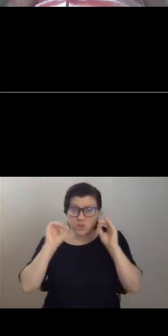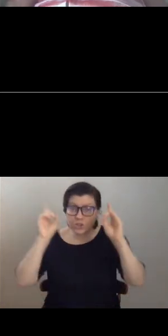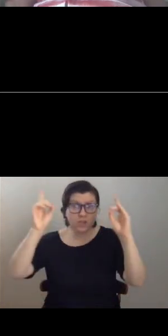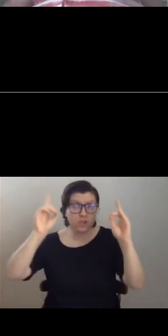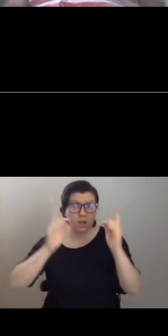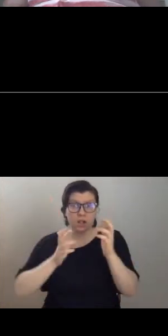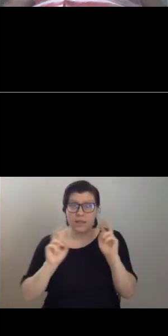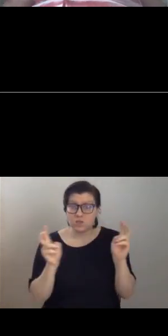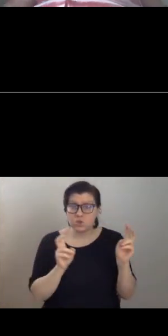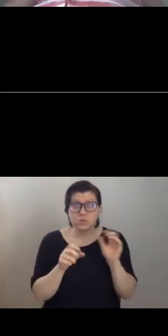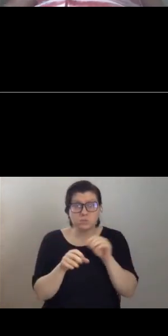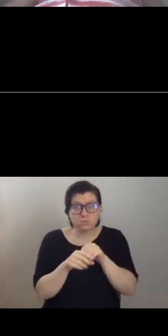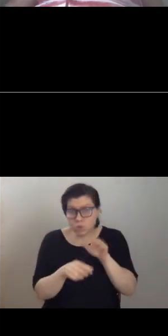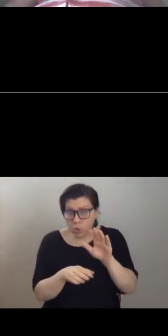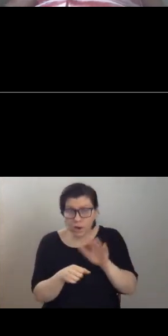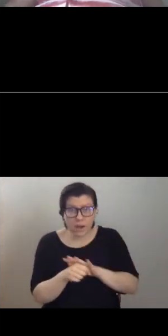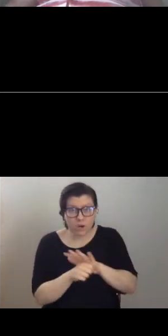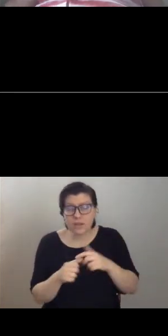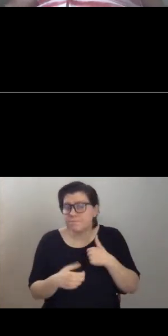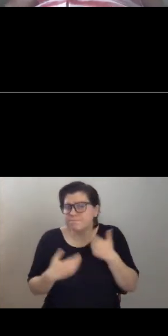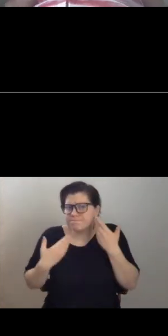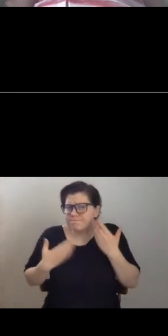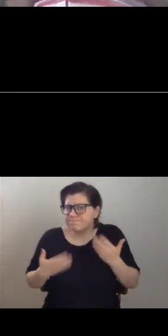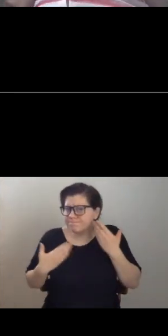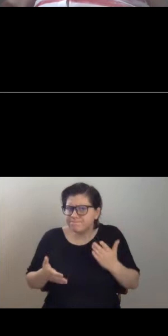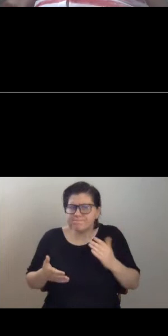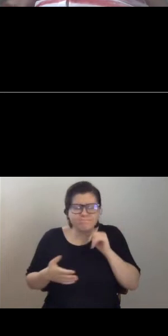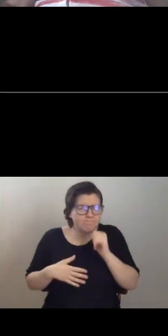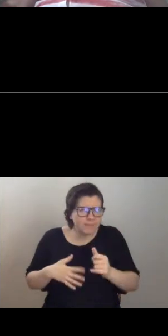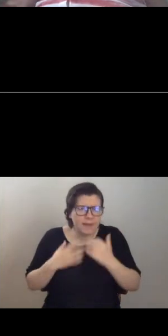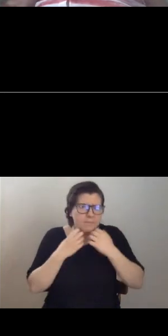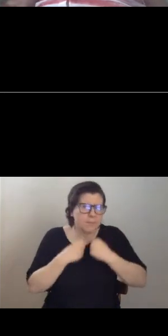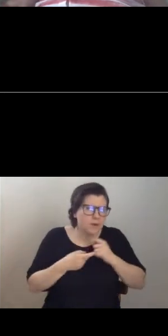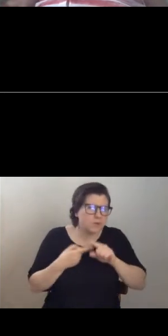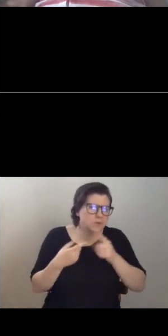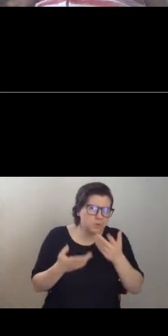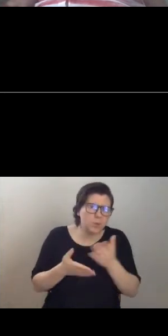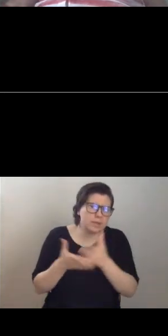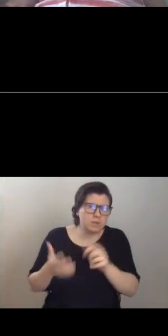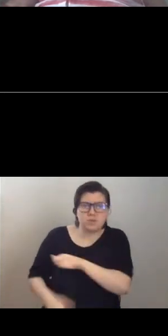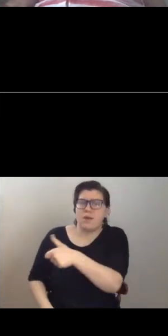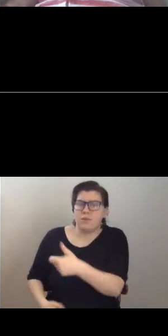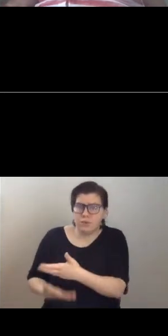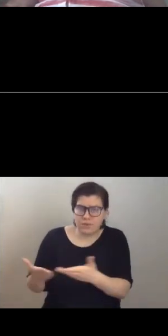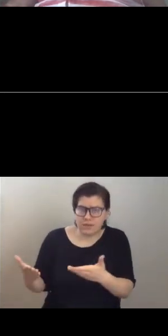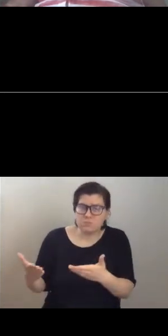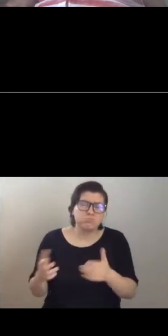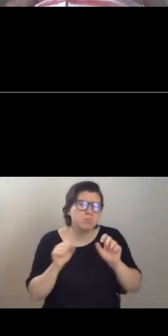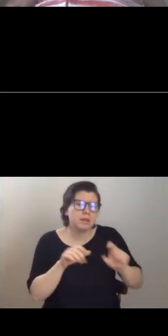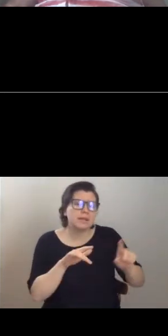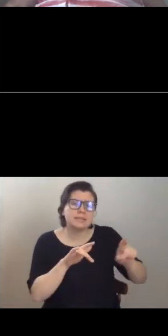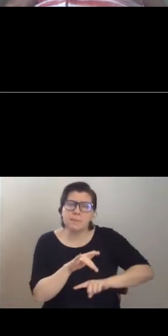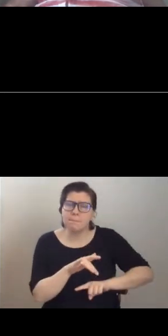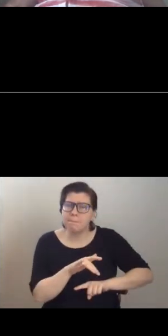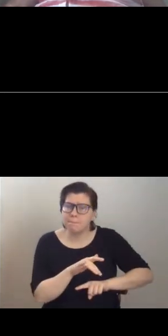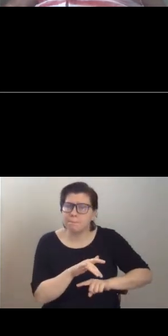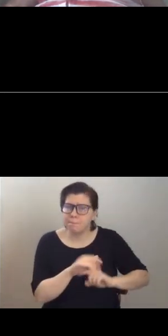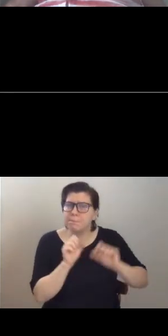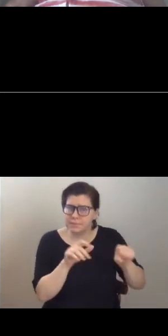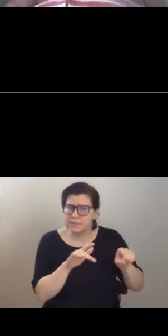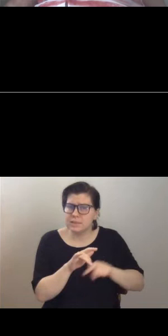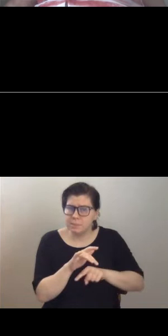in your area and you don't know about them and they don't matter to you as much as the other things, and you can just skip those questions, and